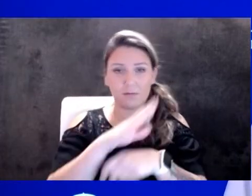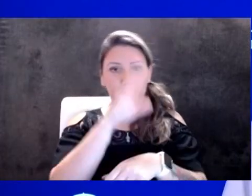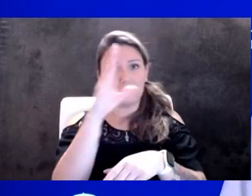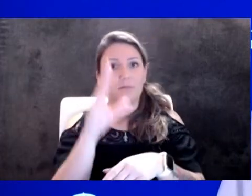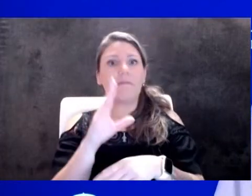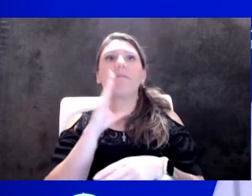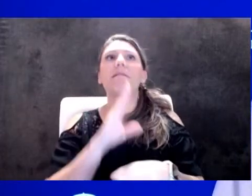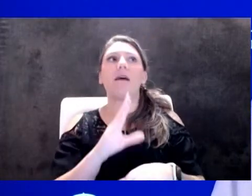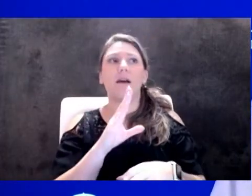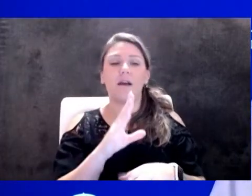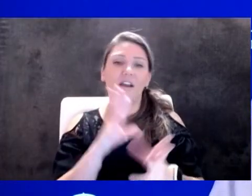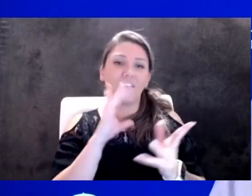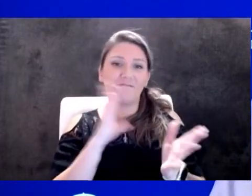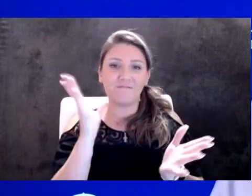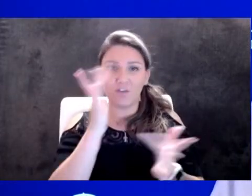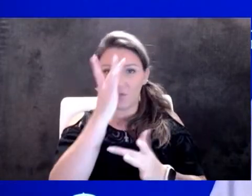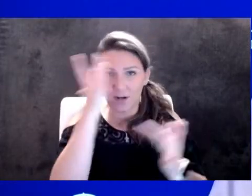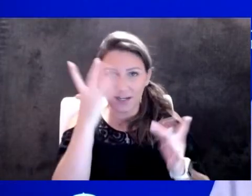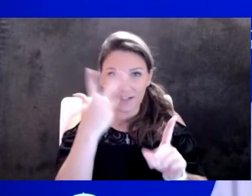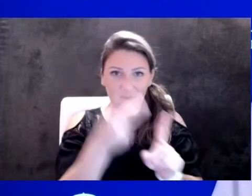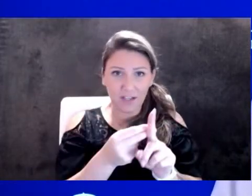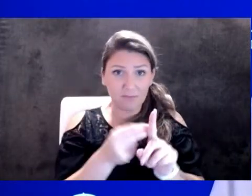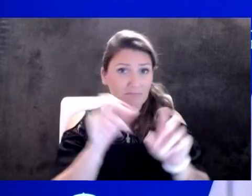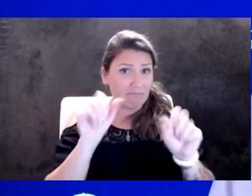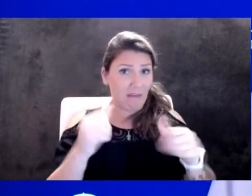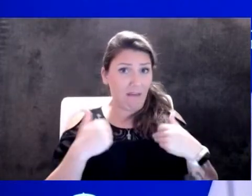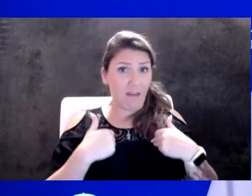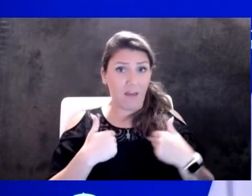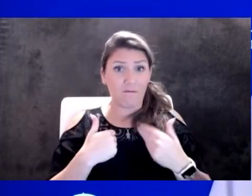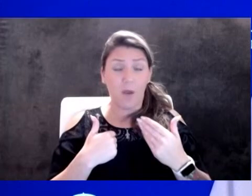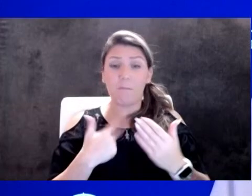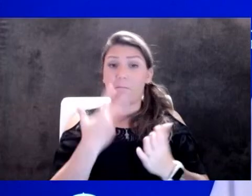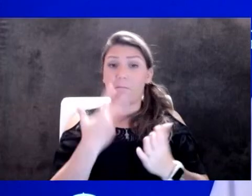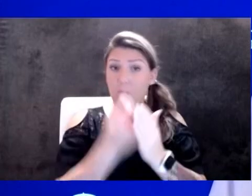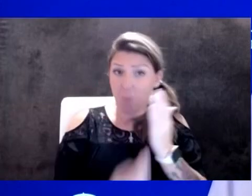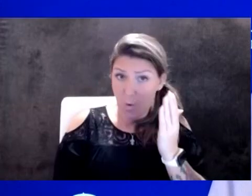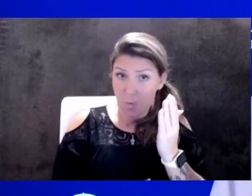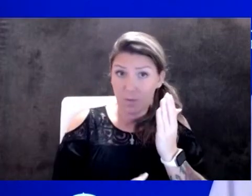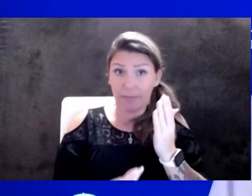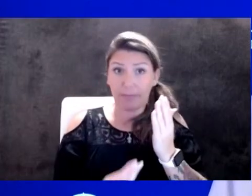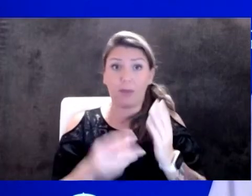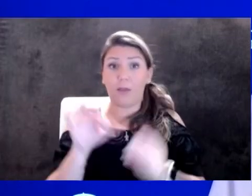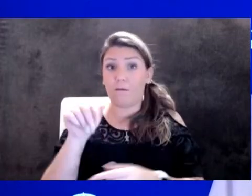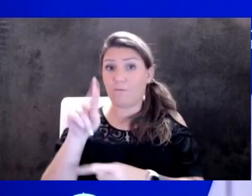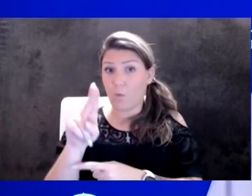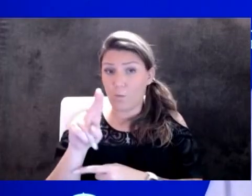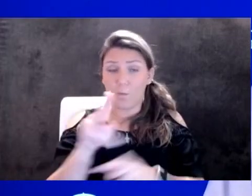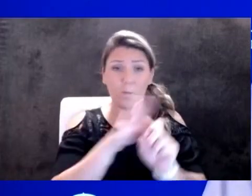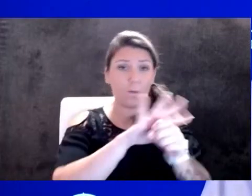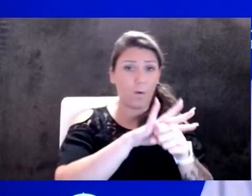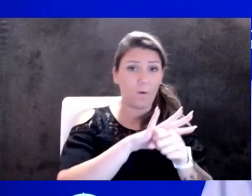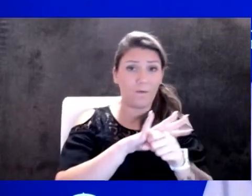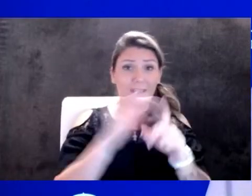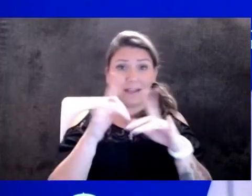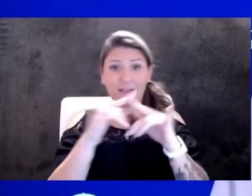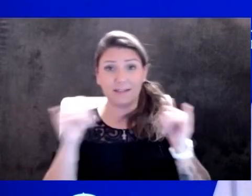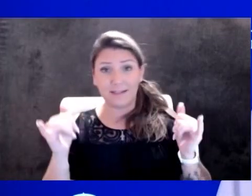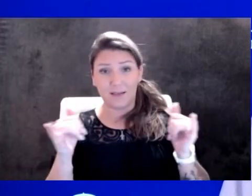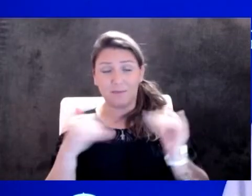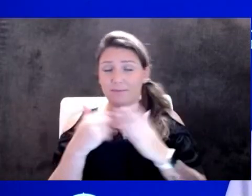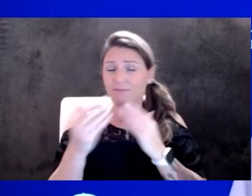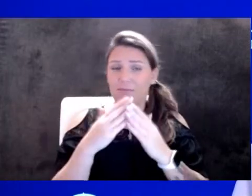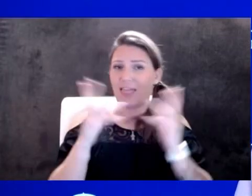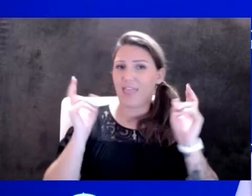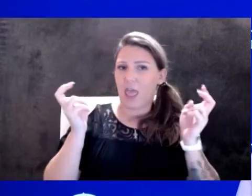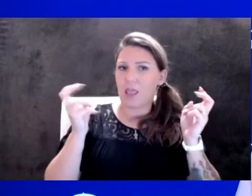vaccinate. You can get both influenza vaccine and COVID vaccine at the same time. And despite that headline, still there's